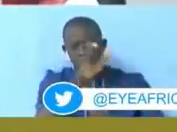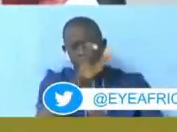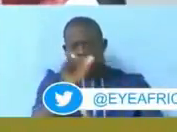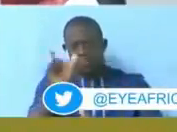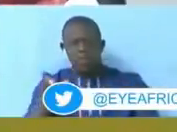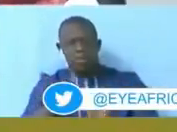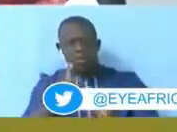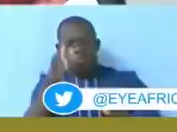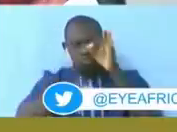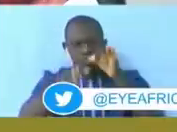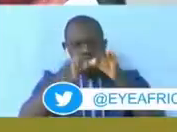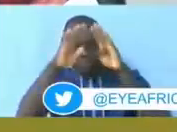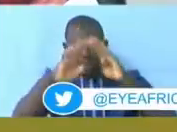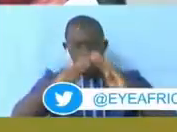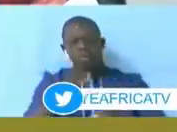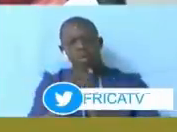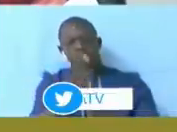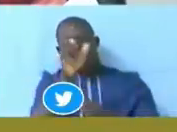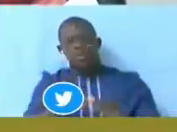seems.